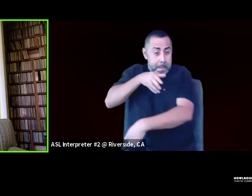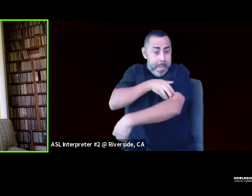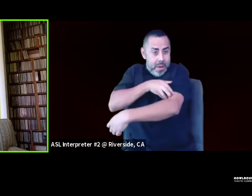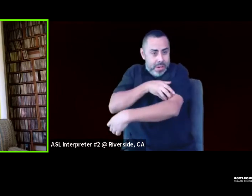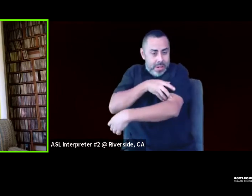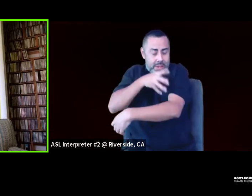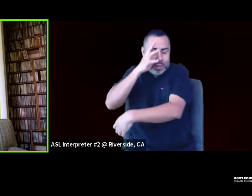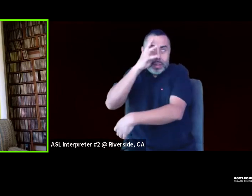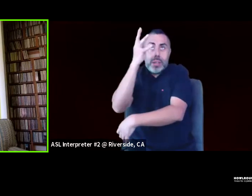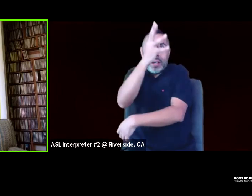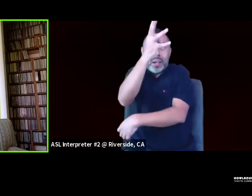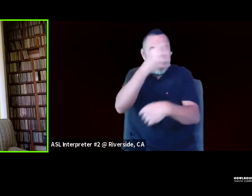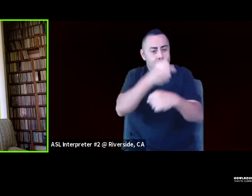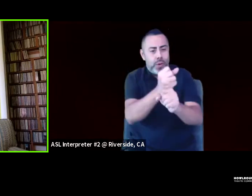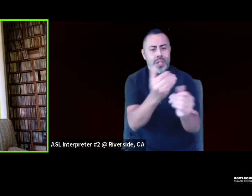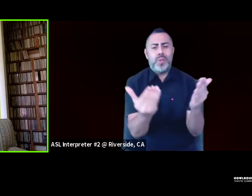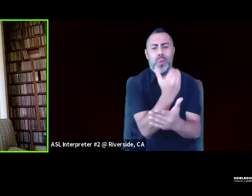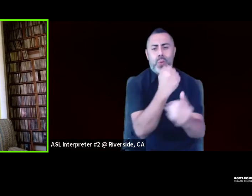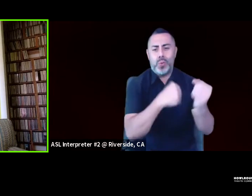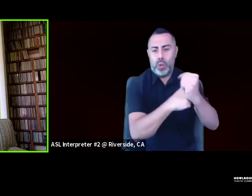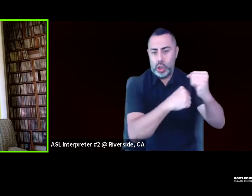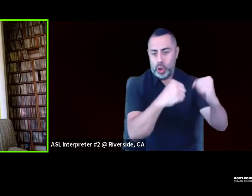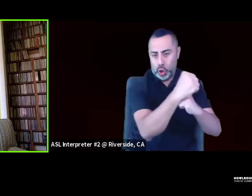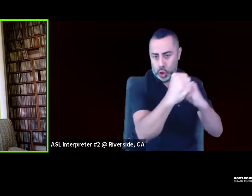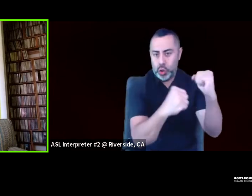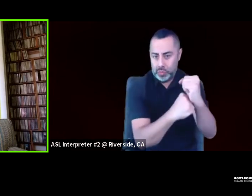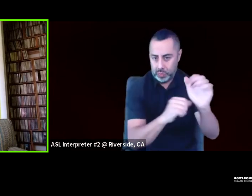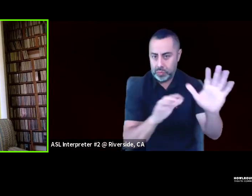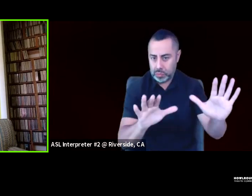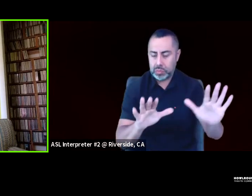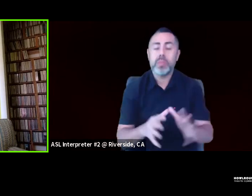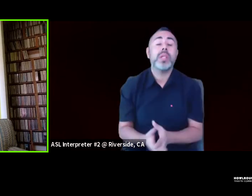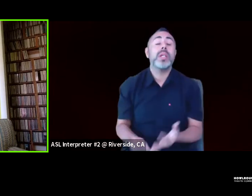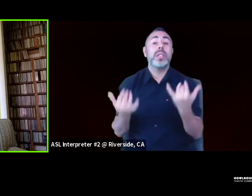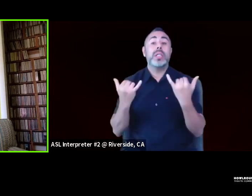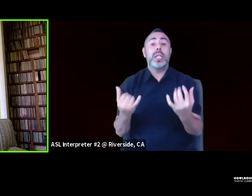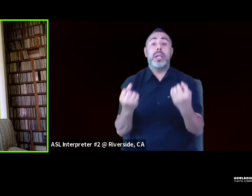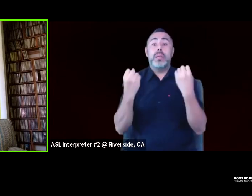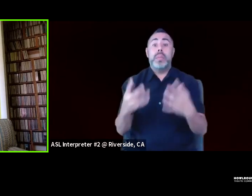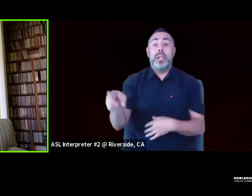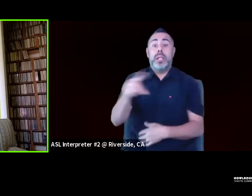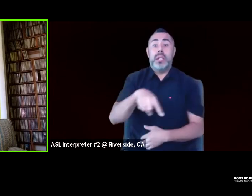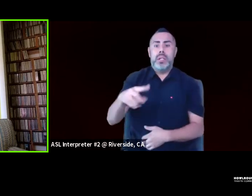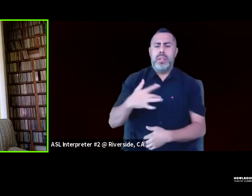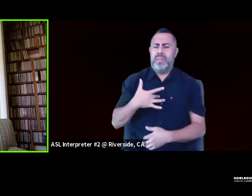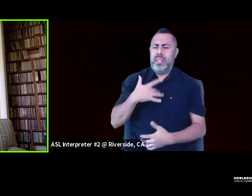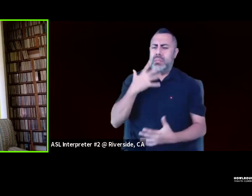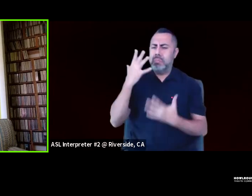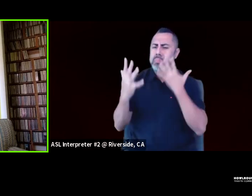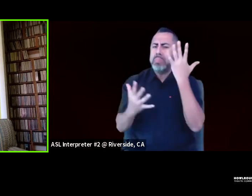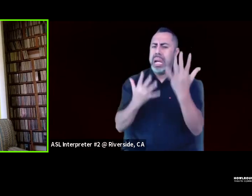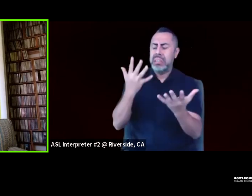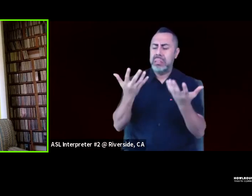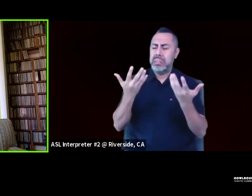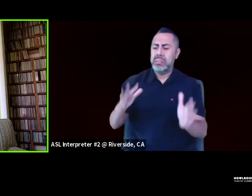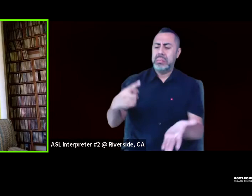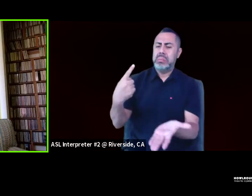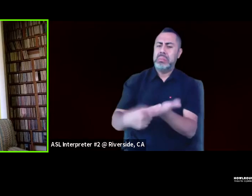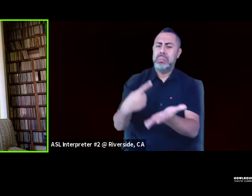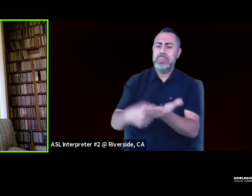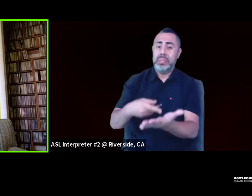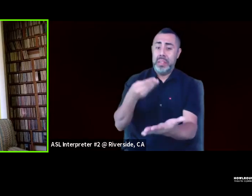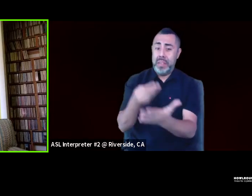Many of us feel embarrassed to talk about financial vulnerability because neoliberal